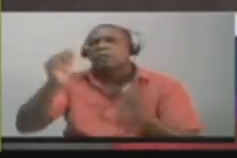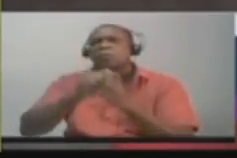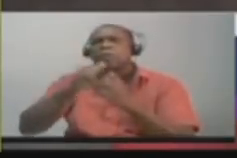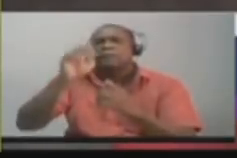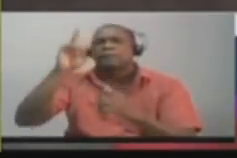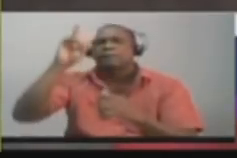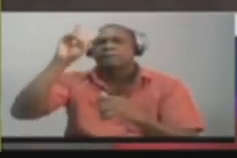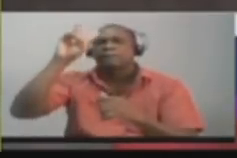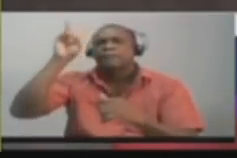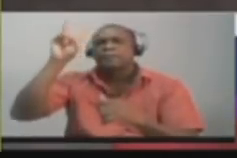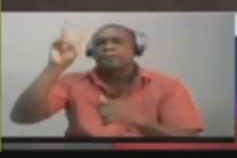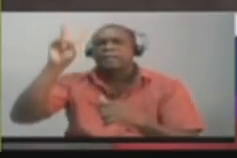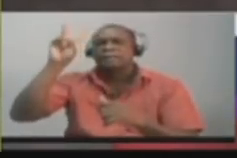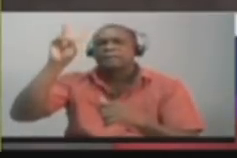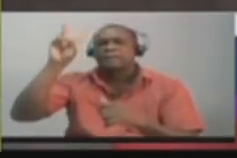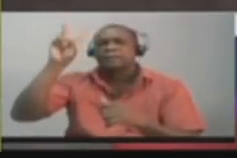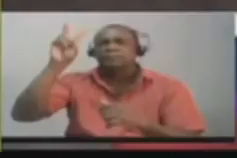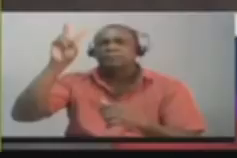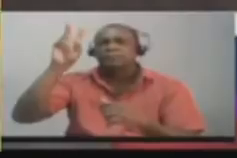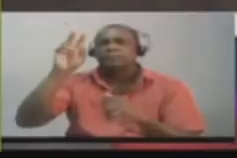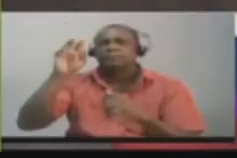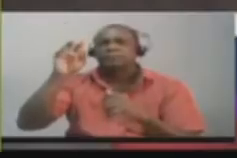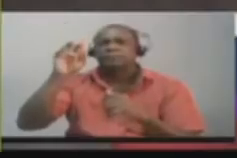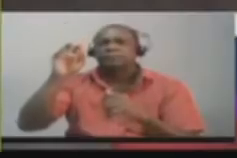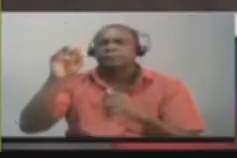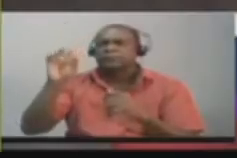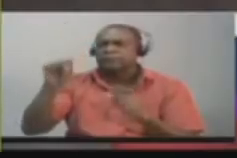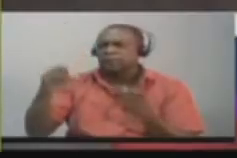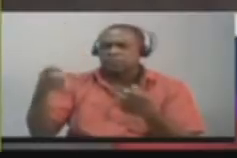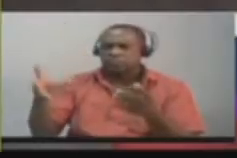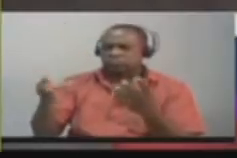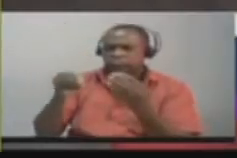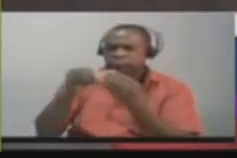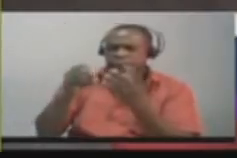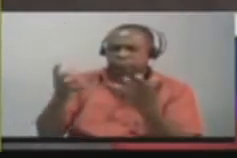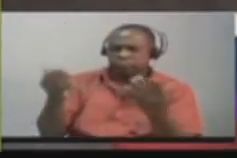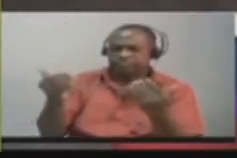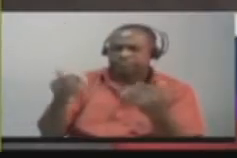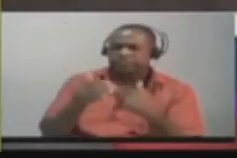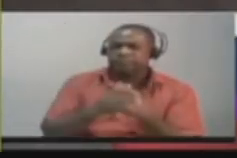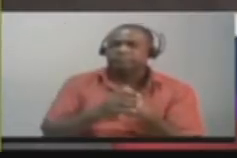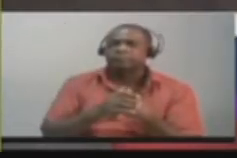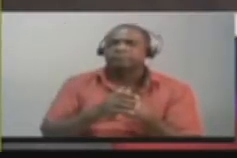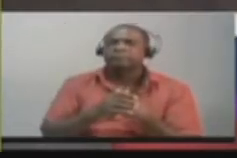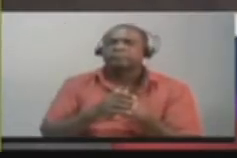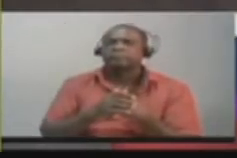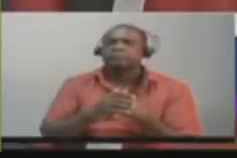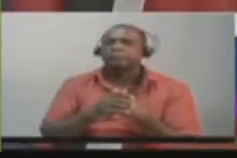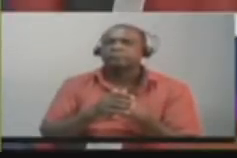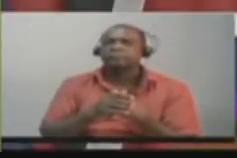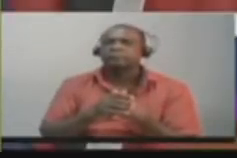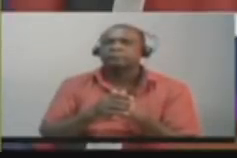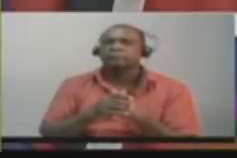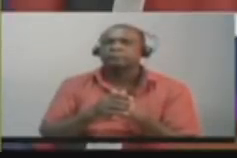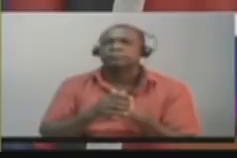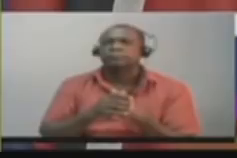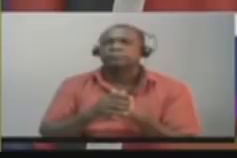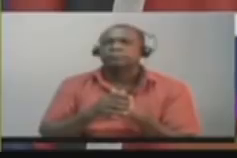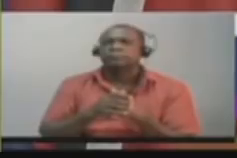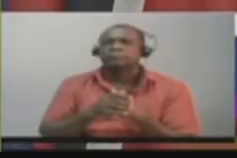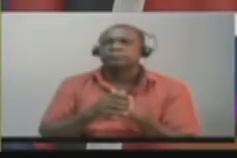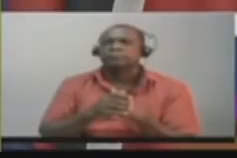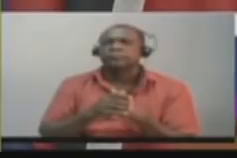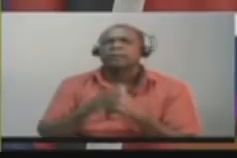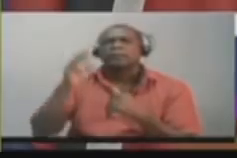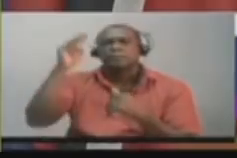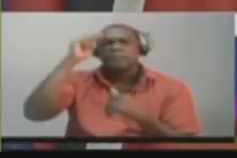transport with Venezuelans this morning. Do you care to comment on that? Did you have anything to say on that? That was handled by the Ministry of Foreign